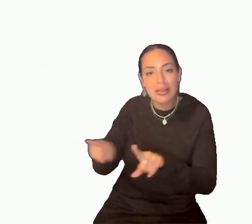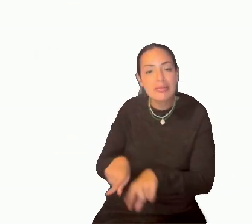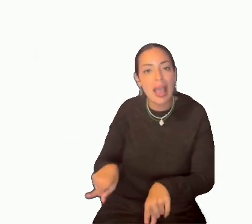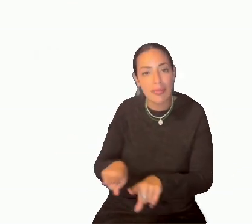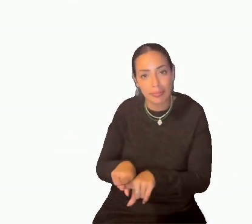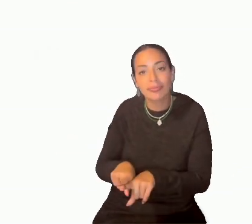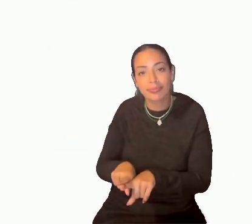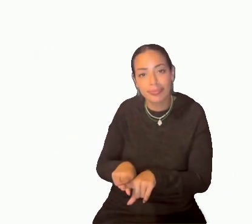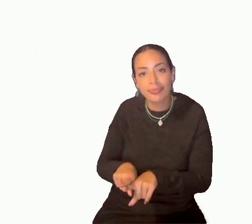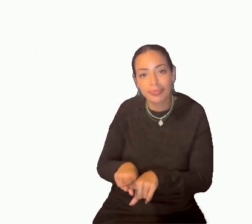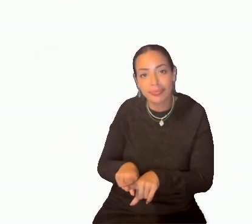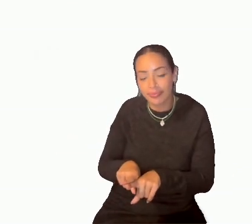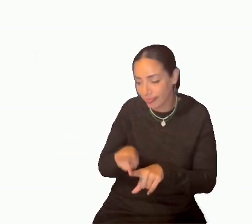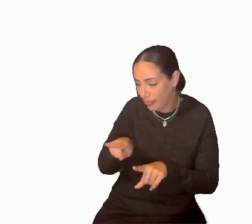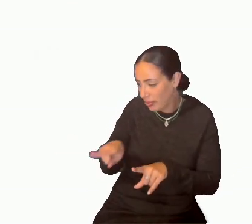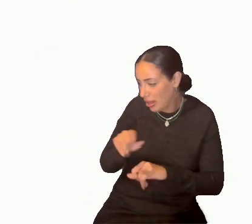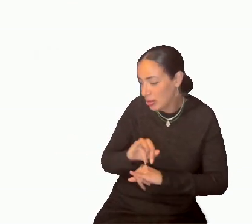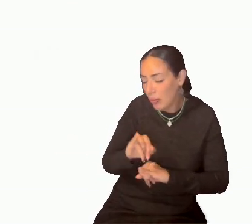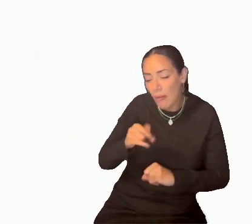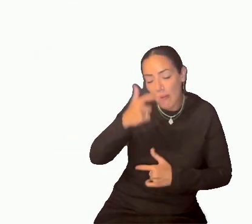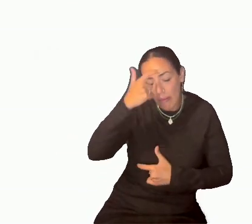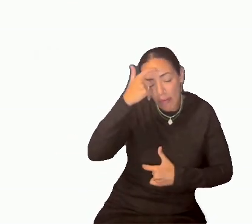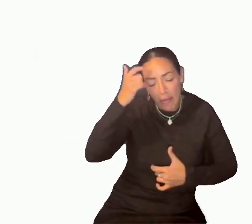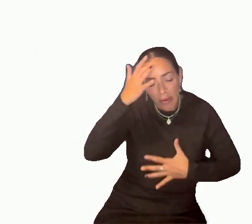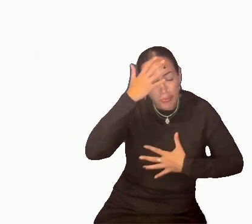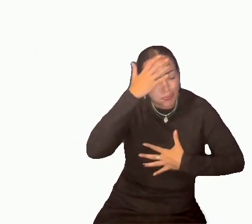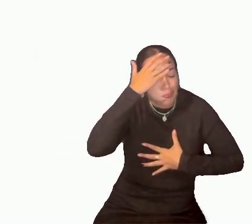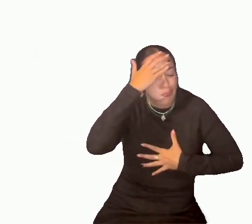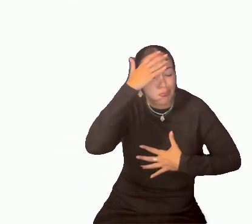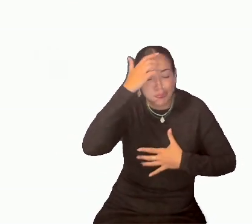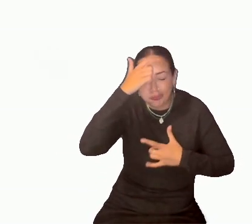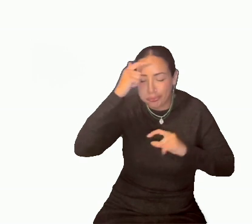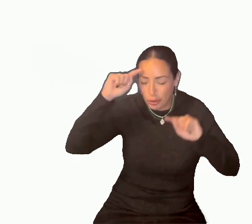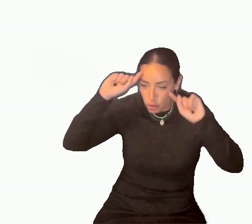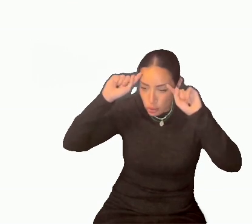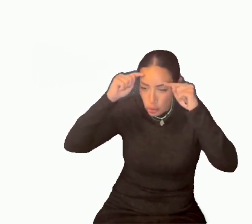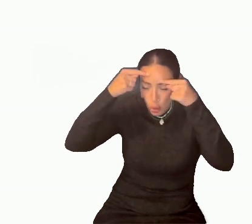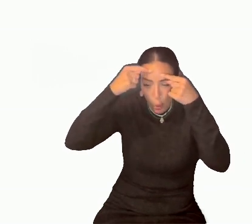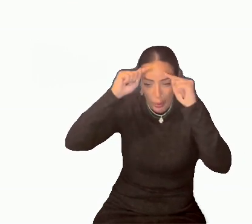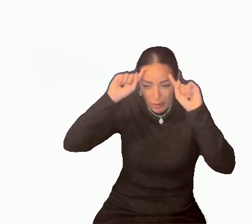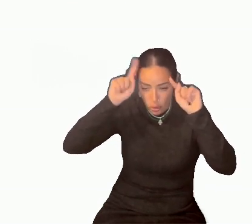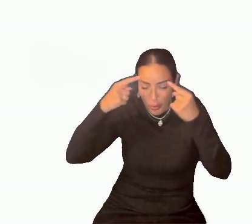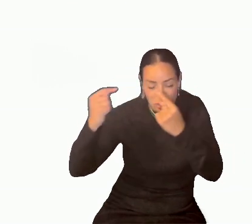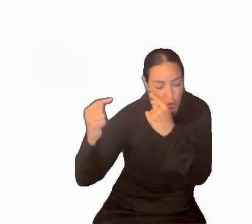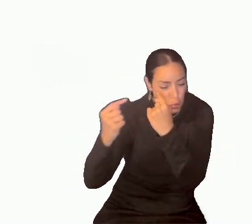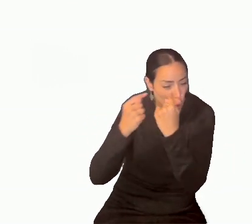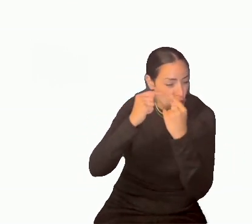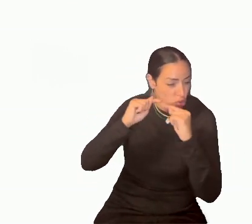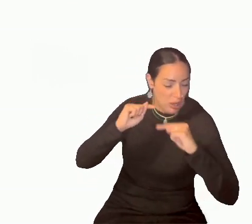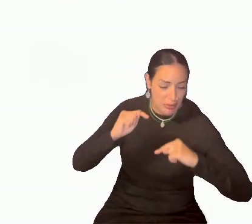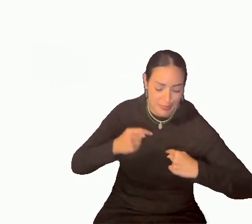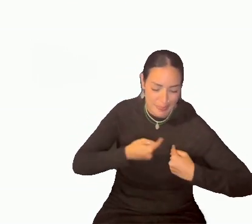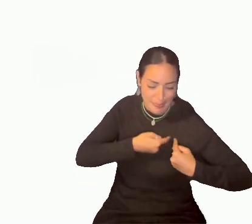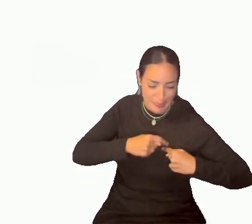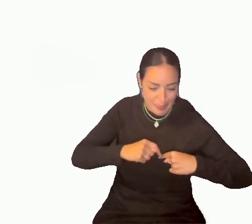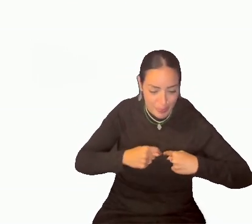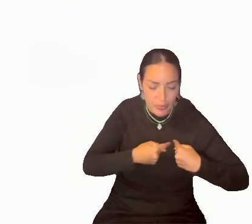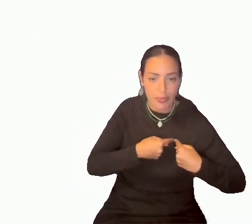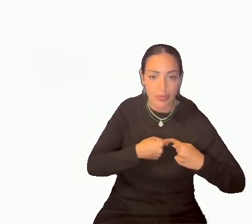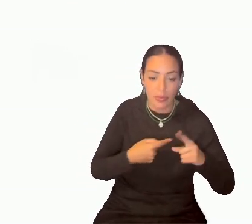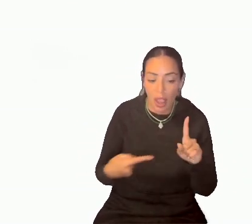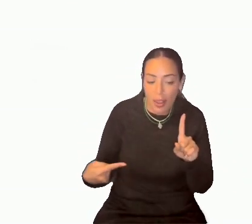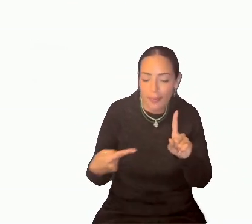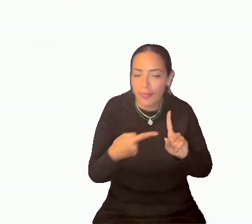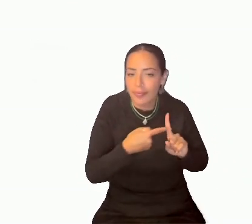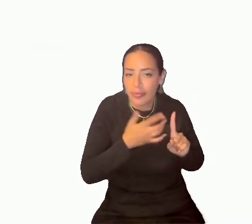know? Those are the kind of morbid thoughts that torment you, really." For this particular research participant, her desire to be